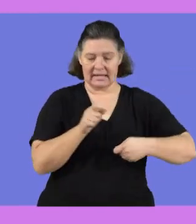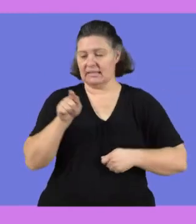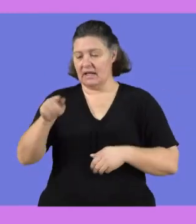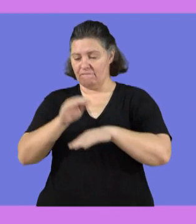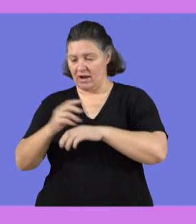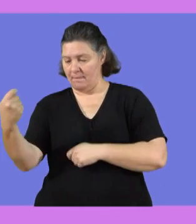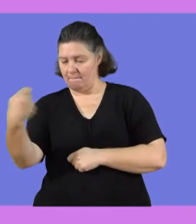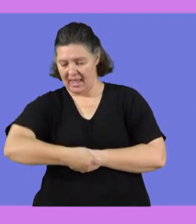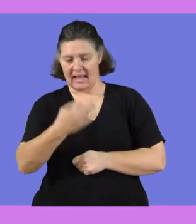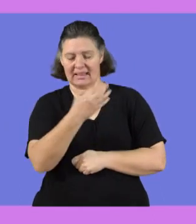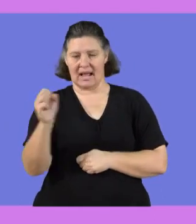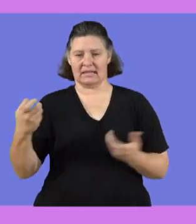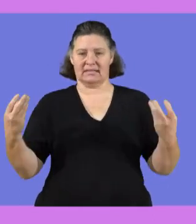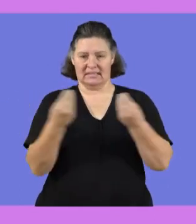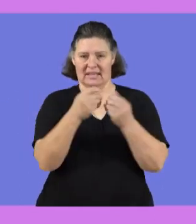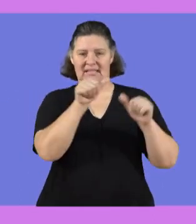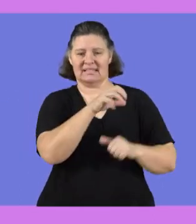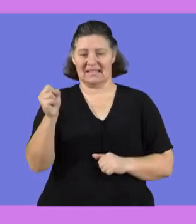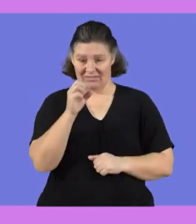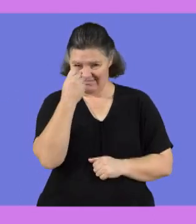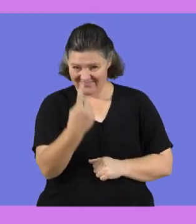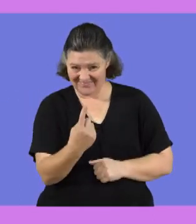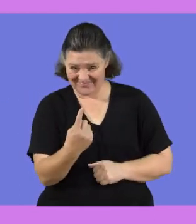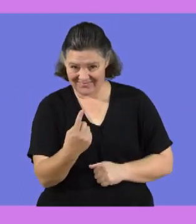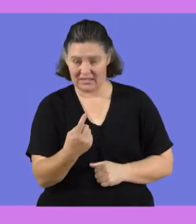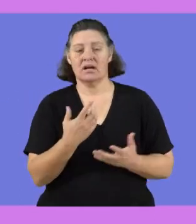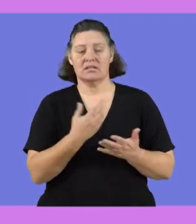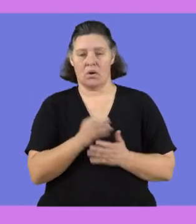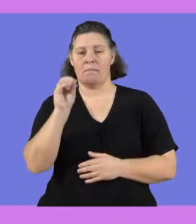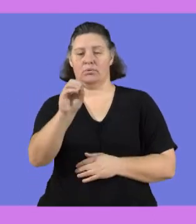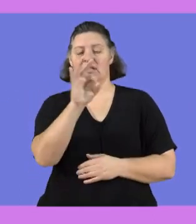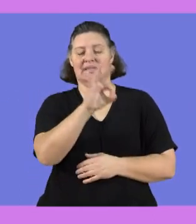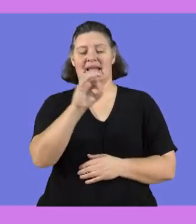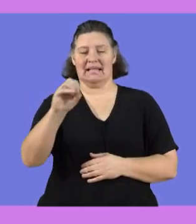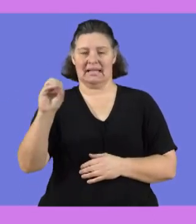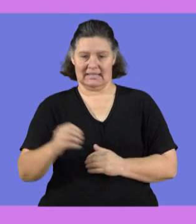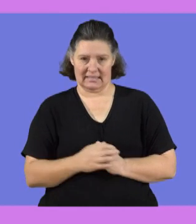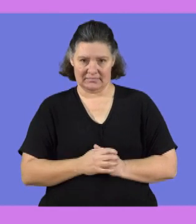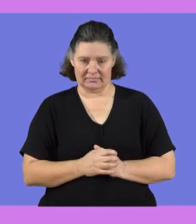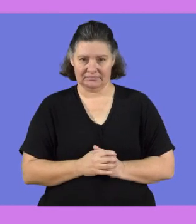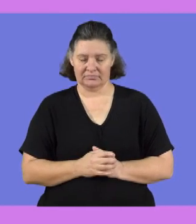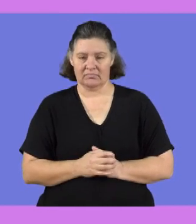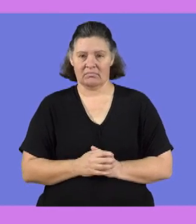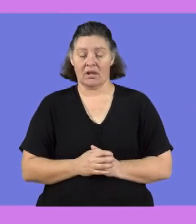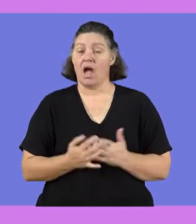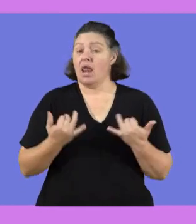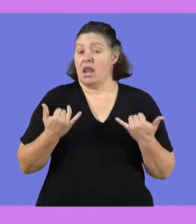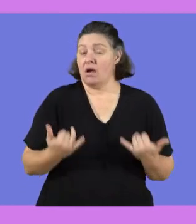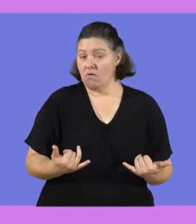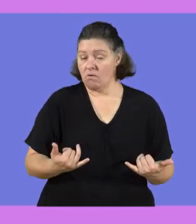got is 300 rand. I hope you got the correct answer. And we write our 300 rand here.